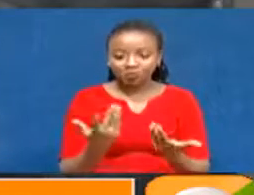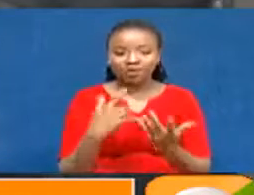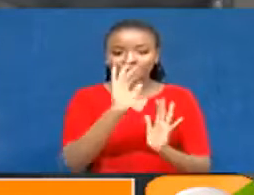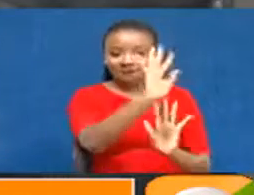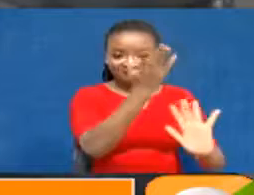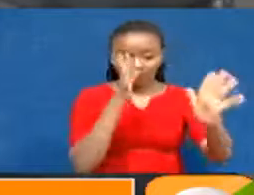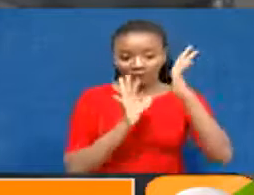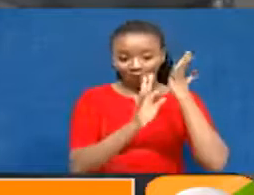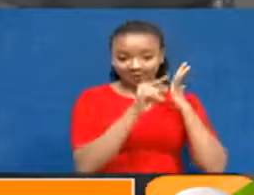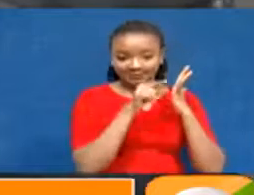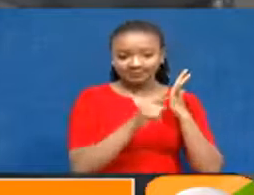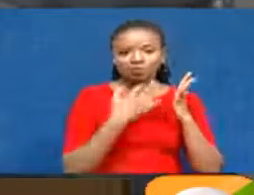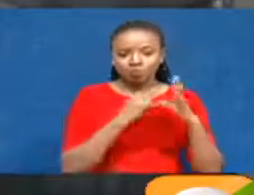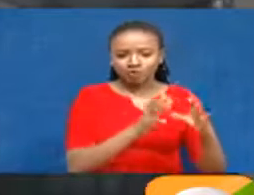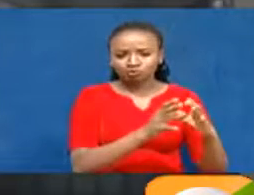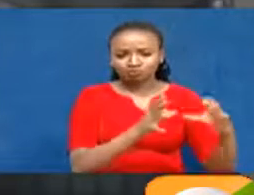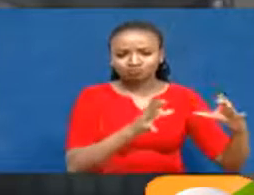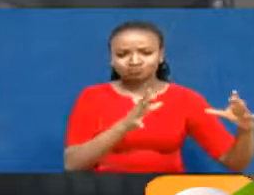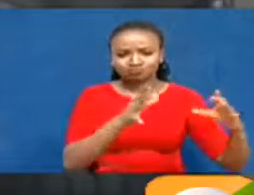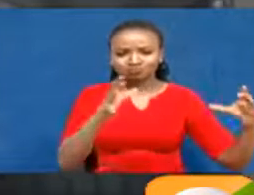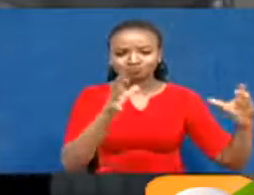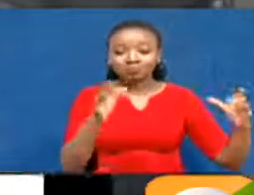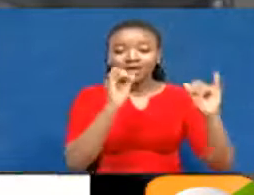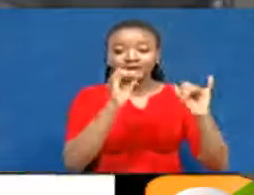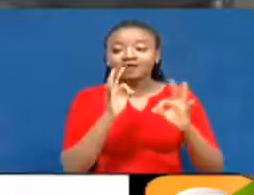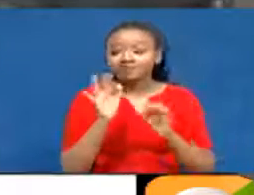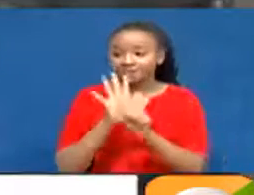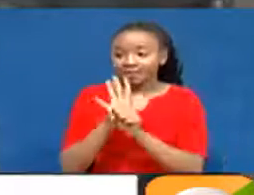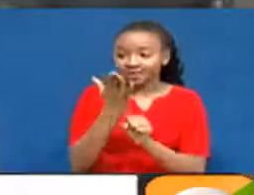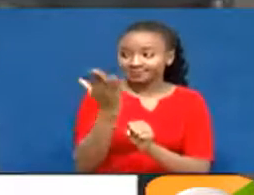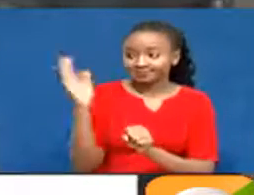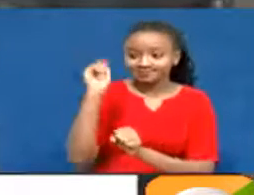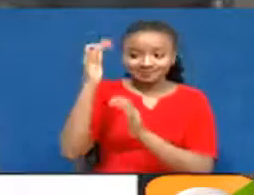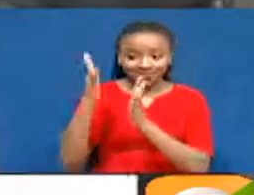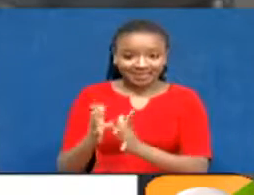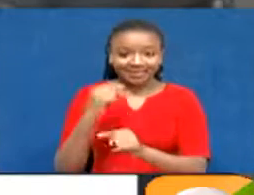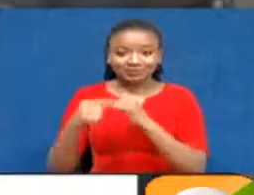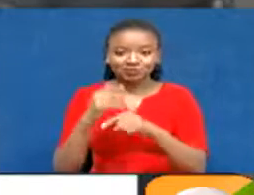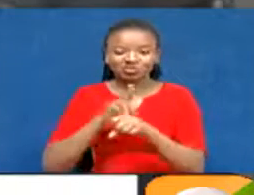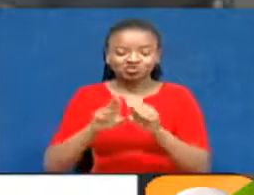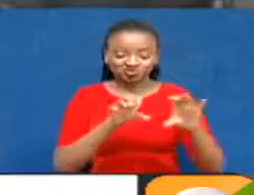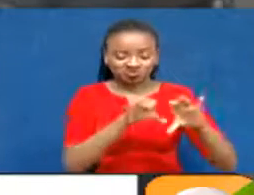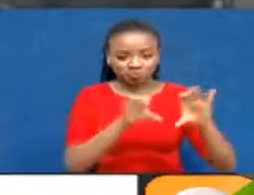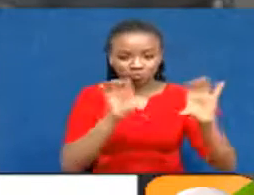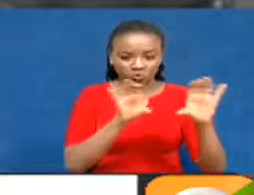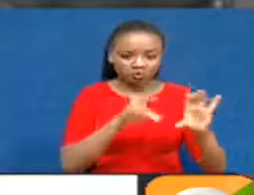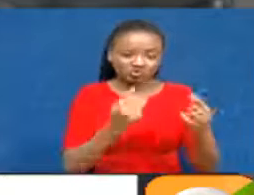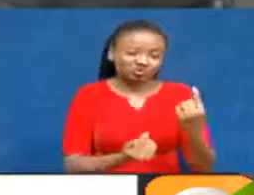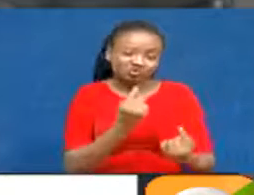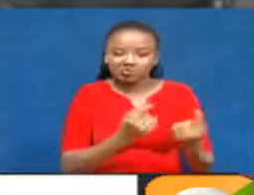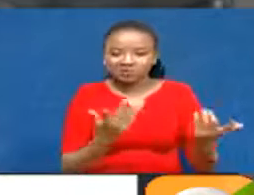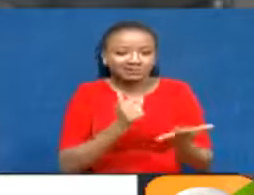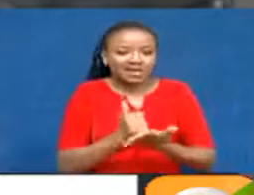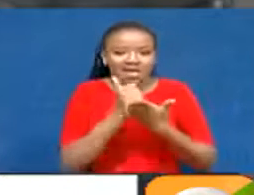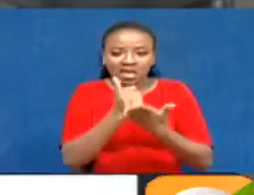that is a target that we've been trying to chase. But as long as majority of Kenyans are still using biomass to cook, then we'll never achieve